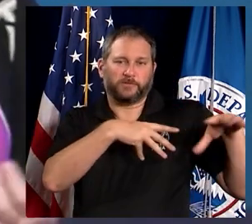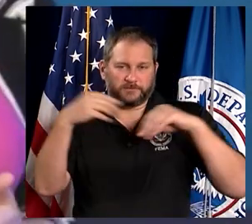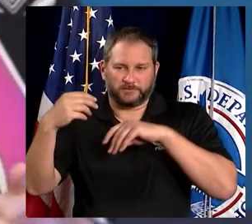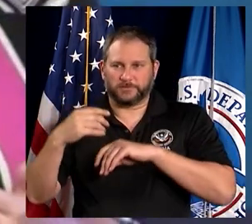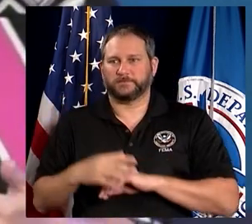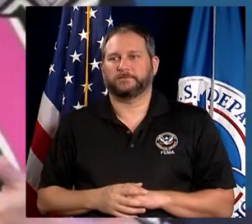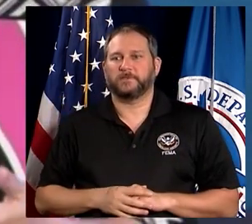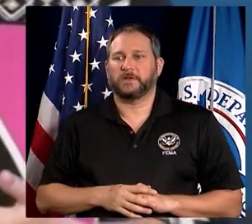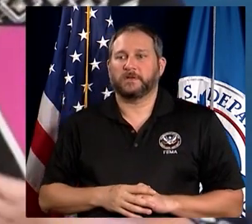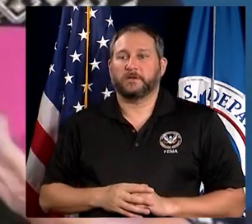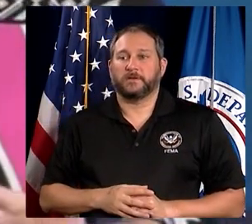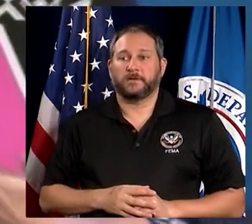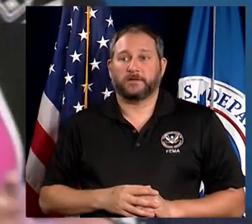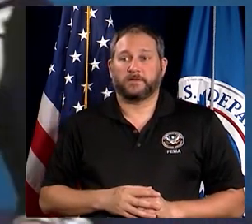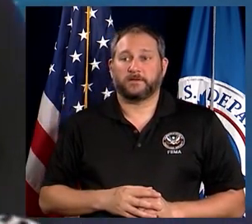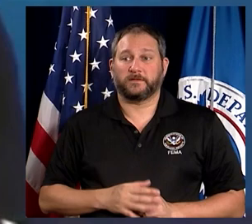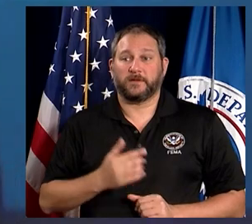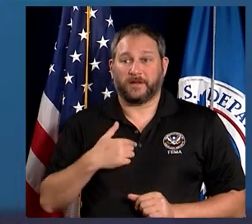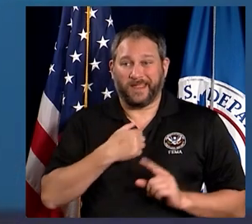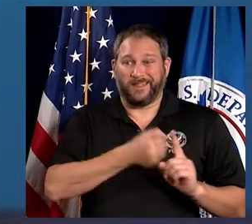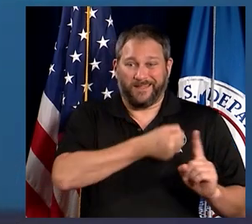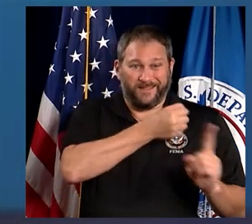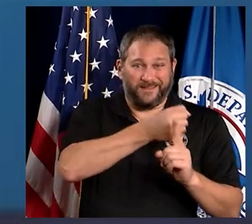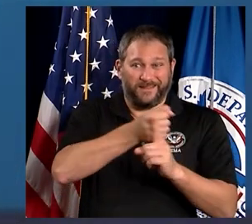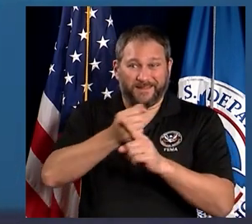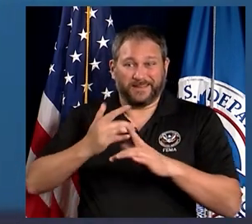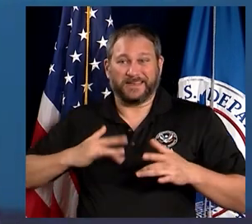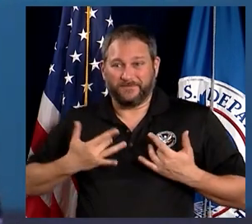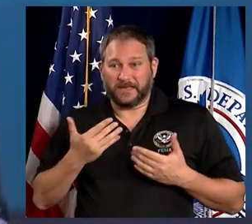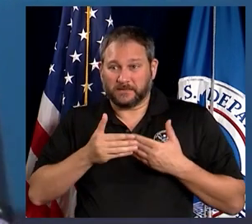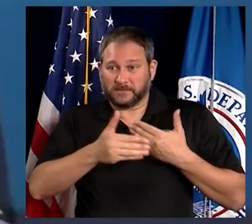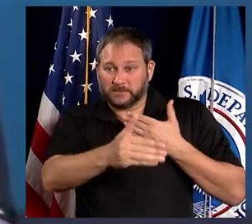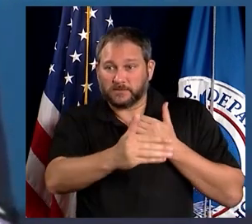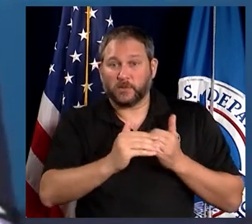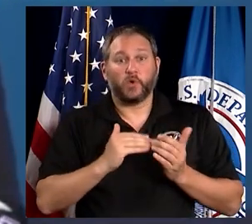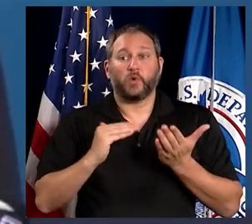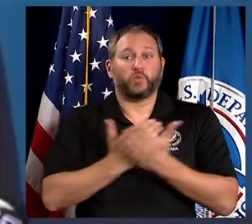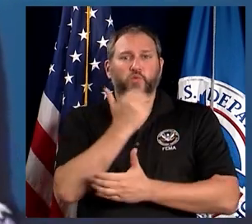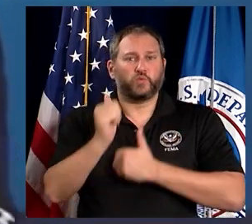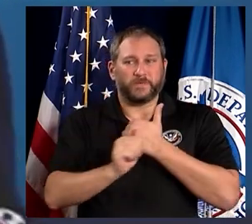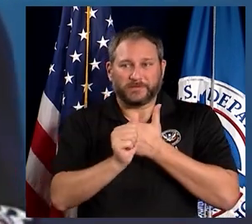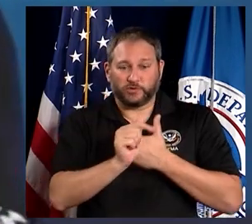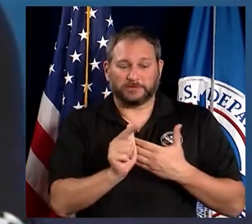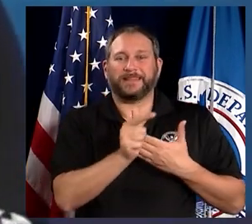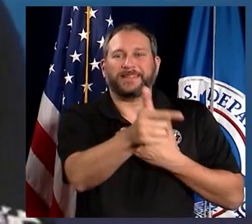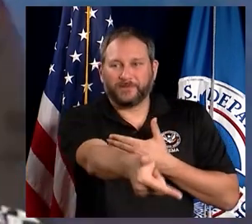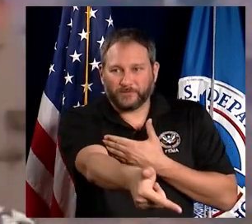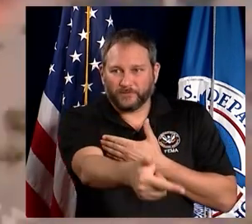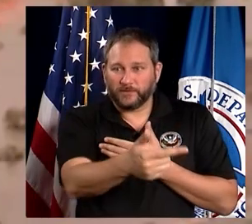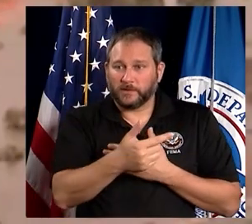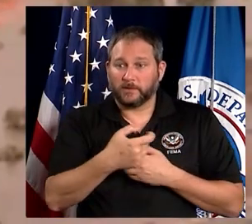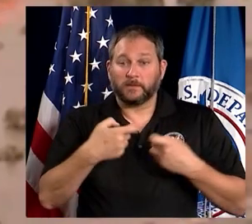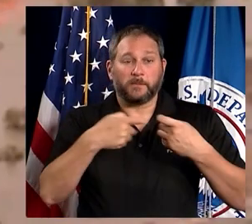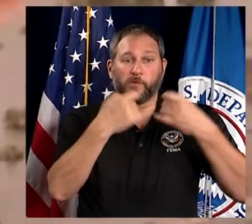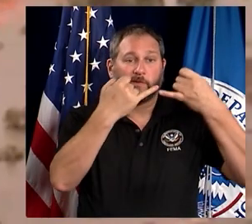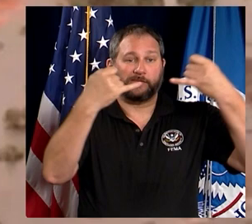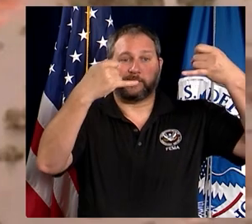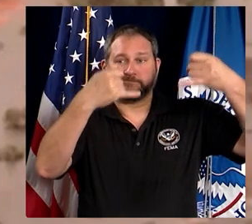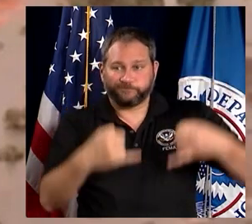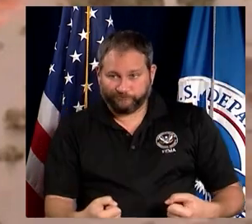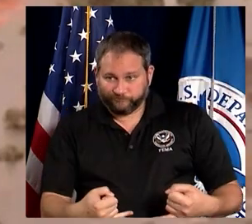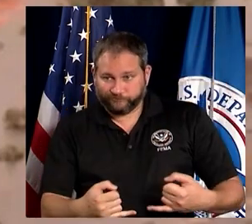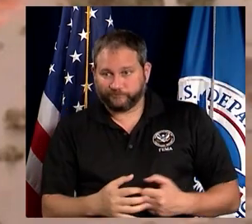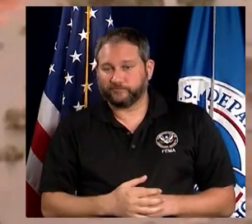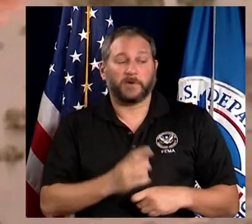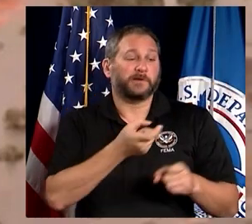cascading events that flow from them, new dangers that arise, downed power lines, spoiled food and water. Little Ocracoke